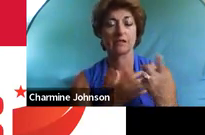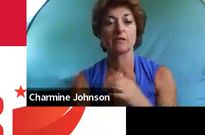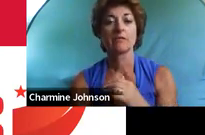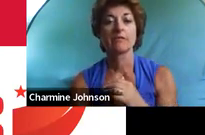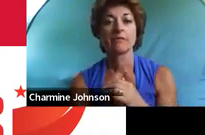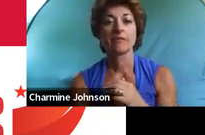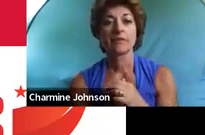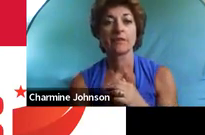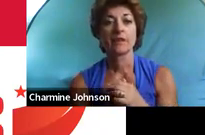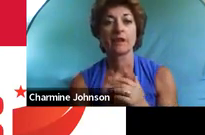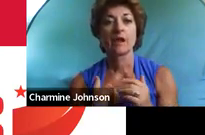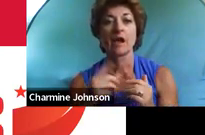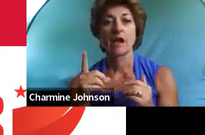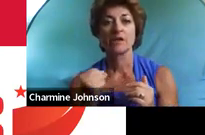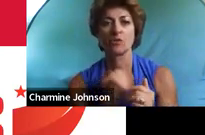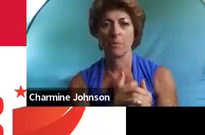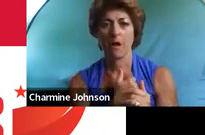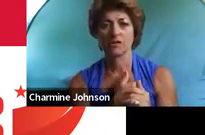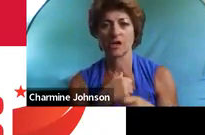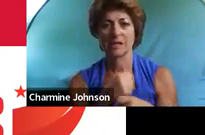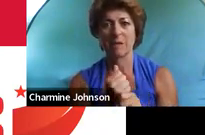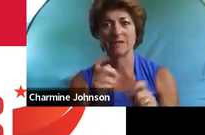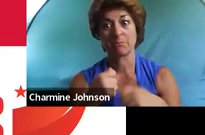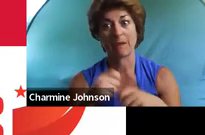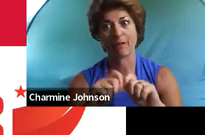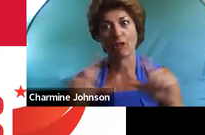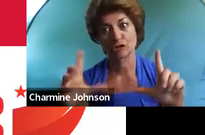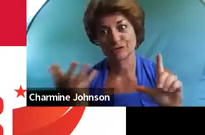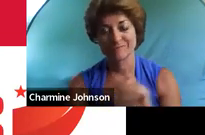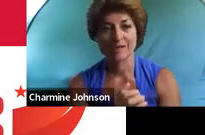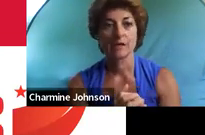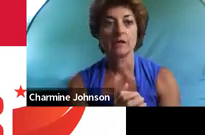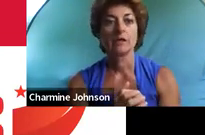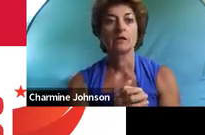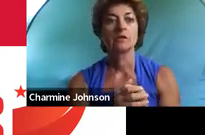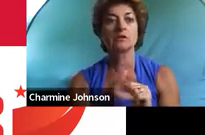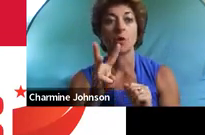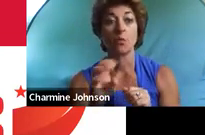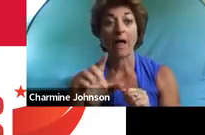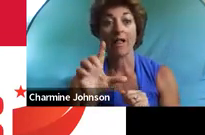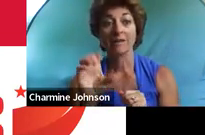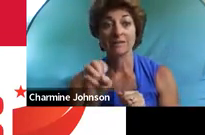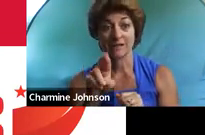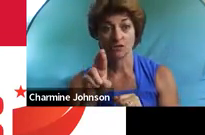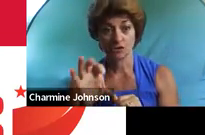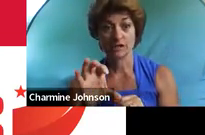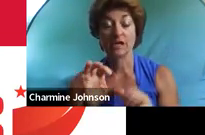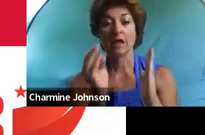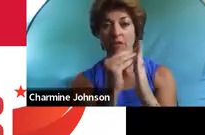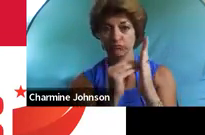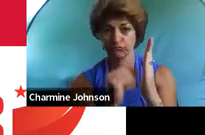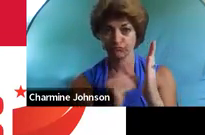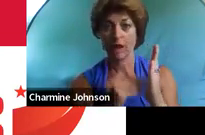I do apologize, I meant to make this larger. So WellCentric took raw data and broke down the survey questions into